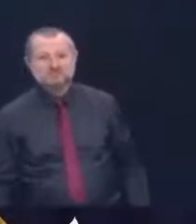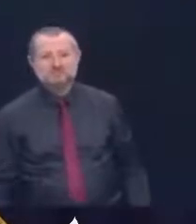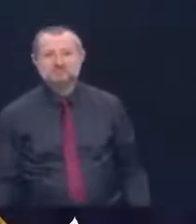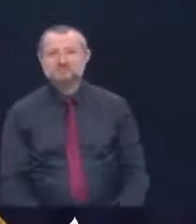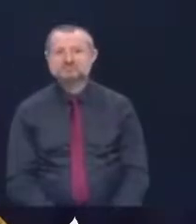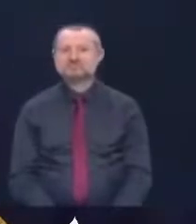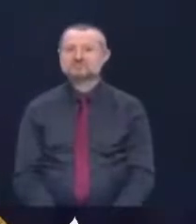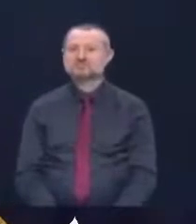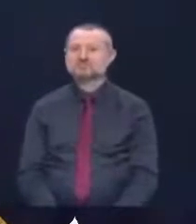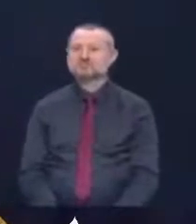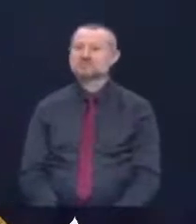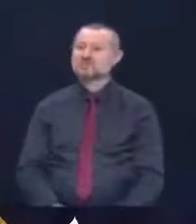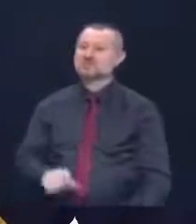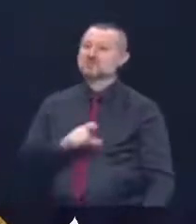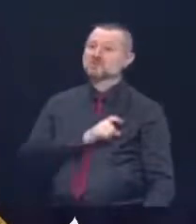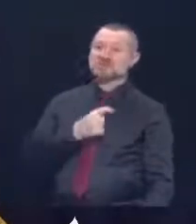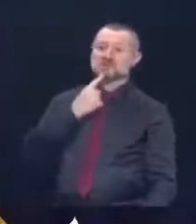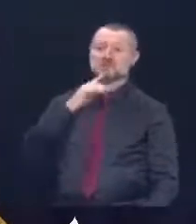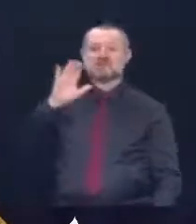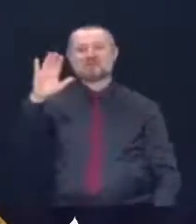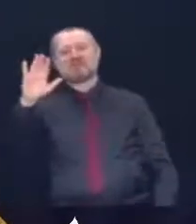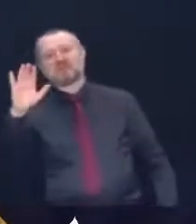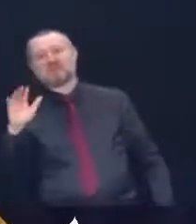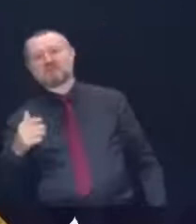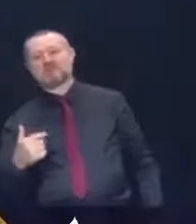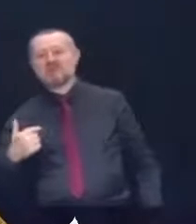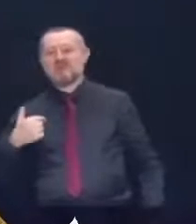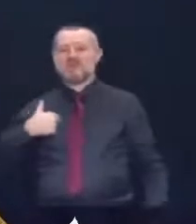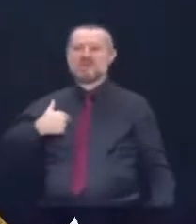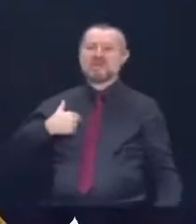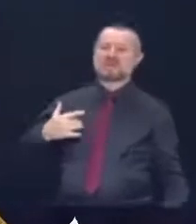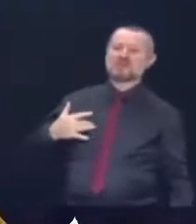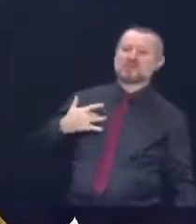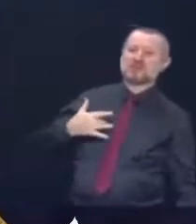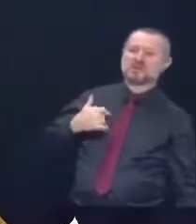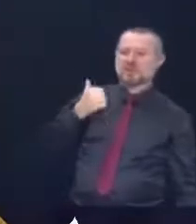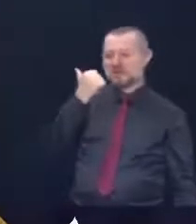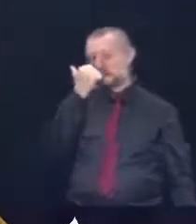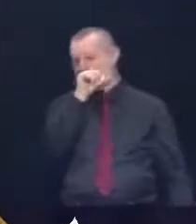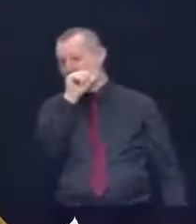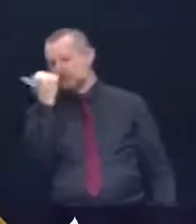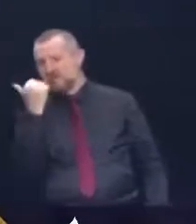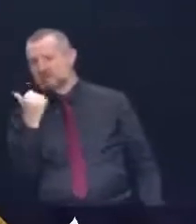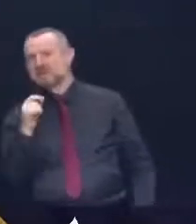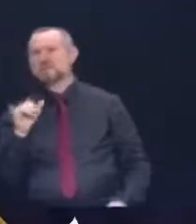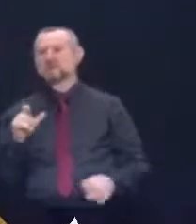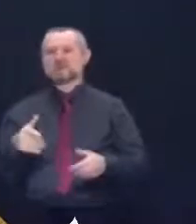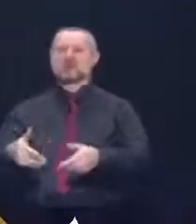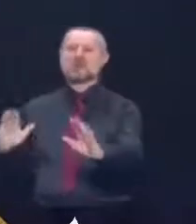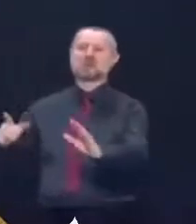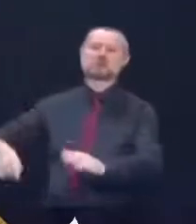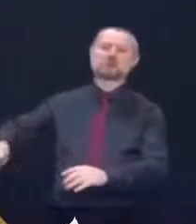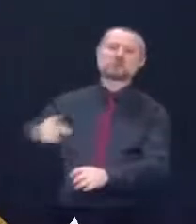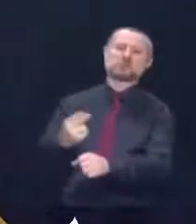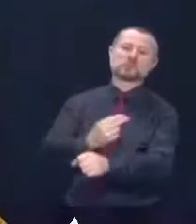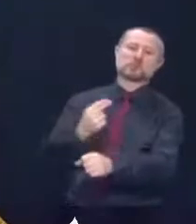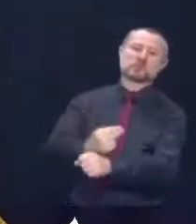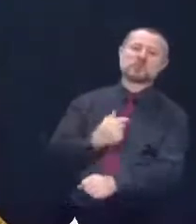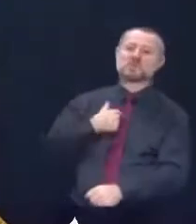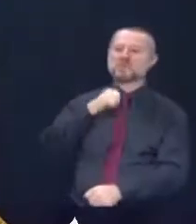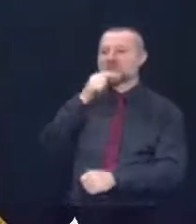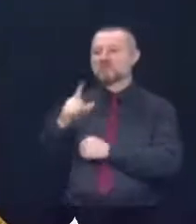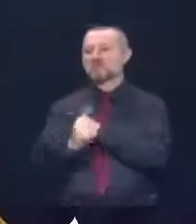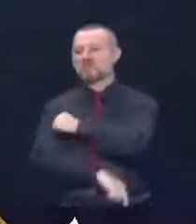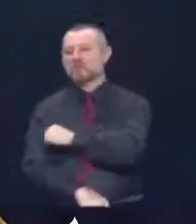Police officer says, well, I don't think cocaine should be illegal, so I'm not going to enforce the cocaine